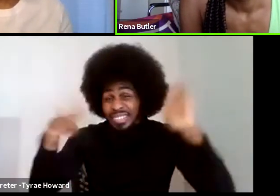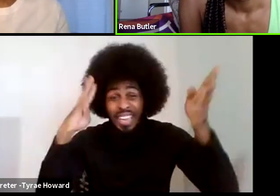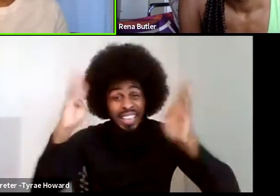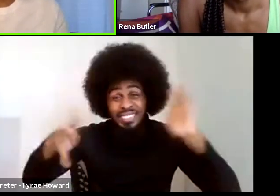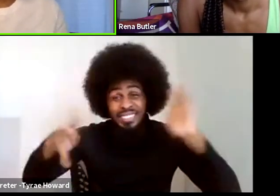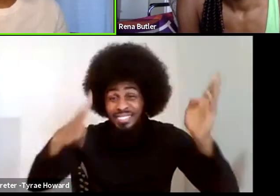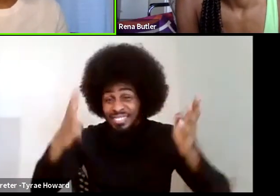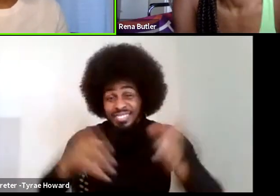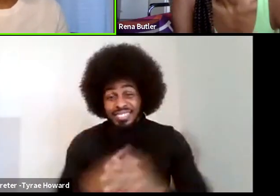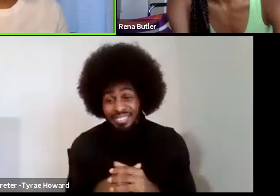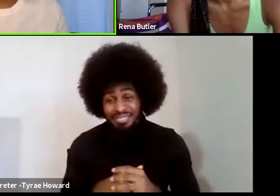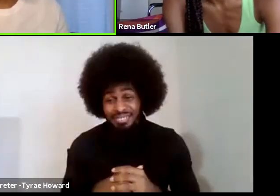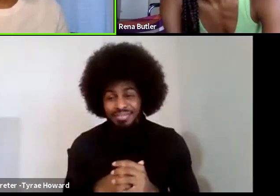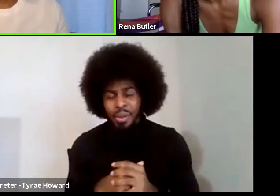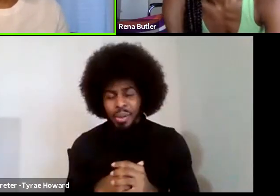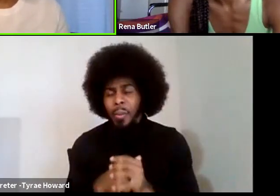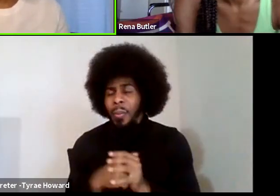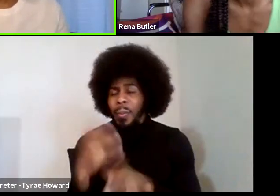That's amazing.